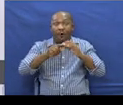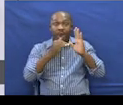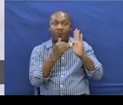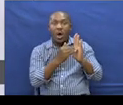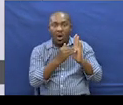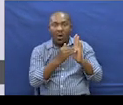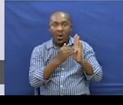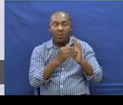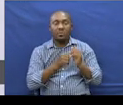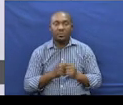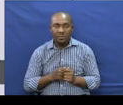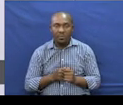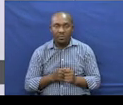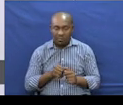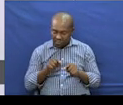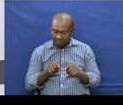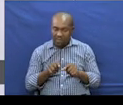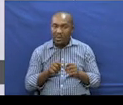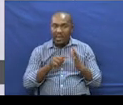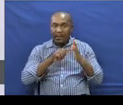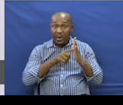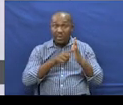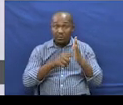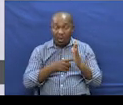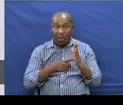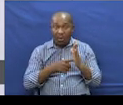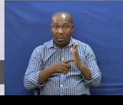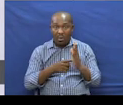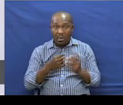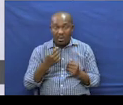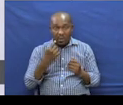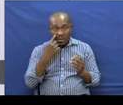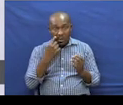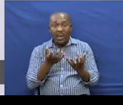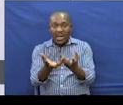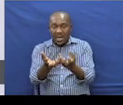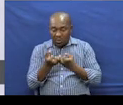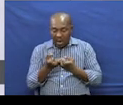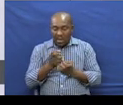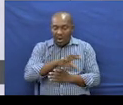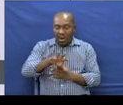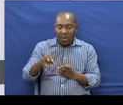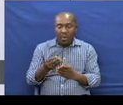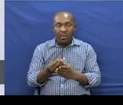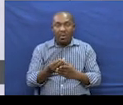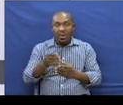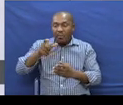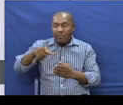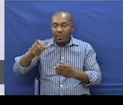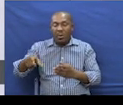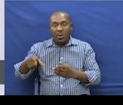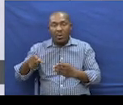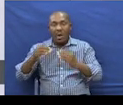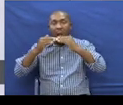The rule of law is a principle which requires that all people within a country are